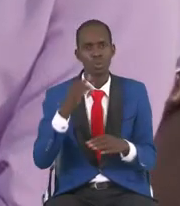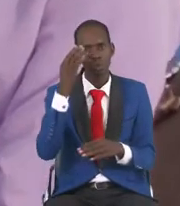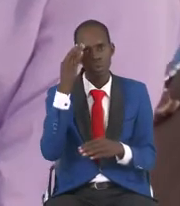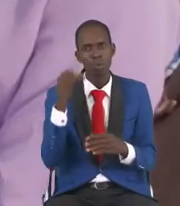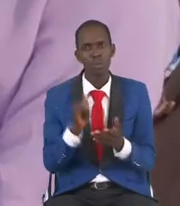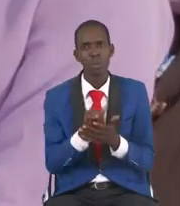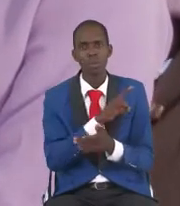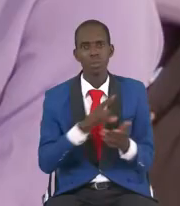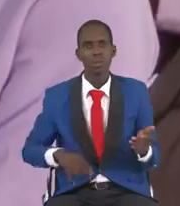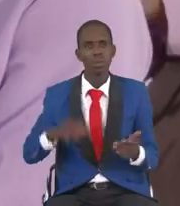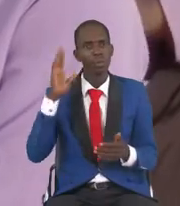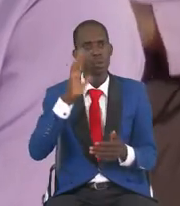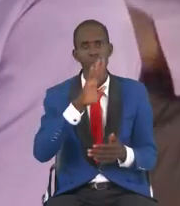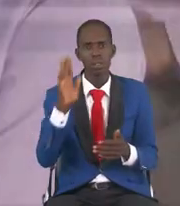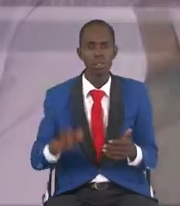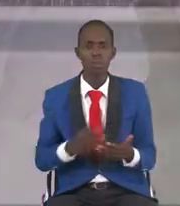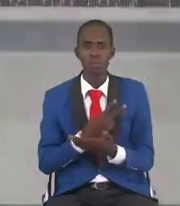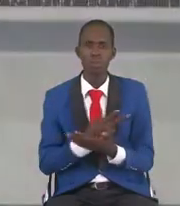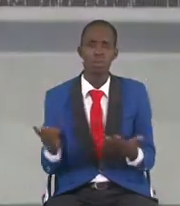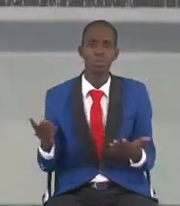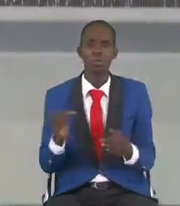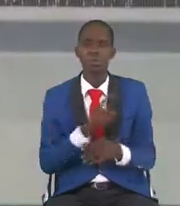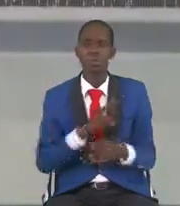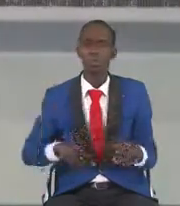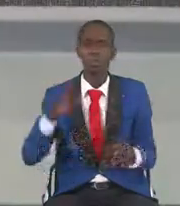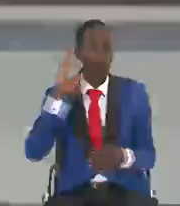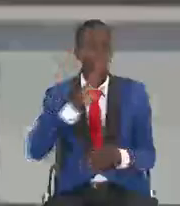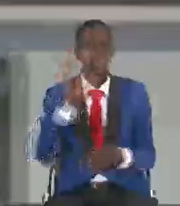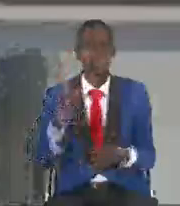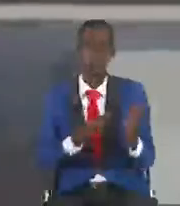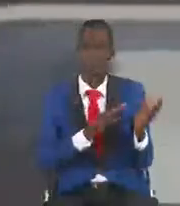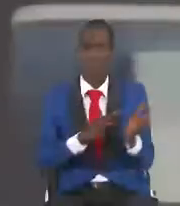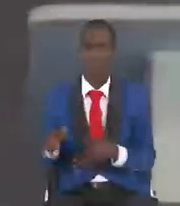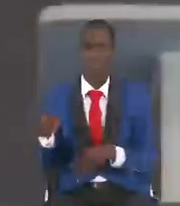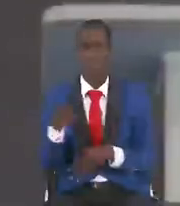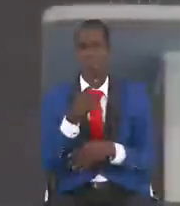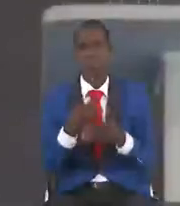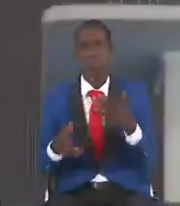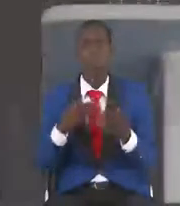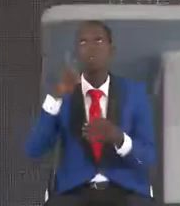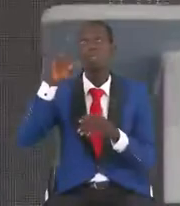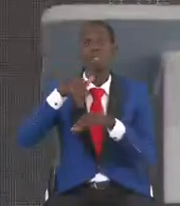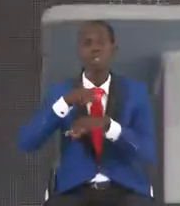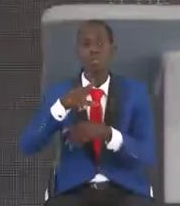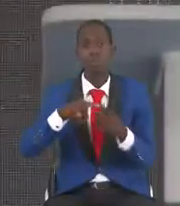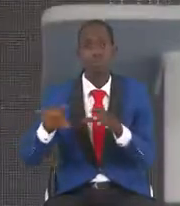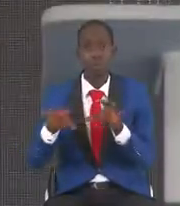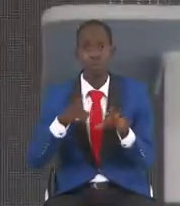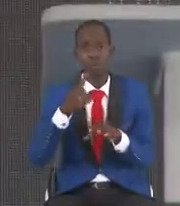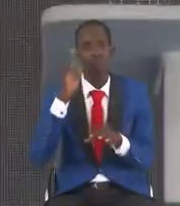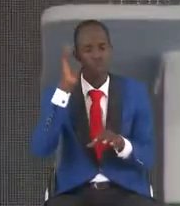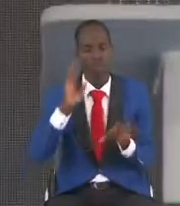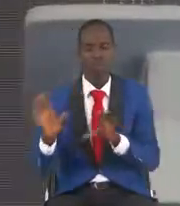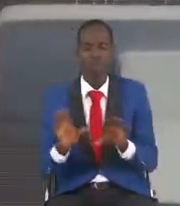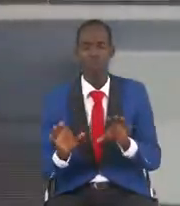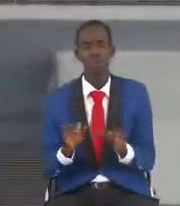you? The Lord will never leave you. And whatever he has given you to do, you will do.